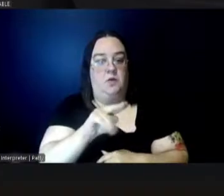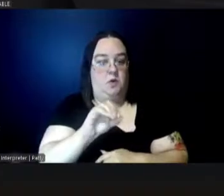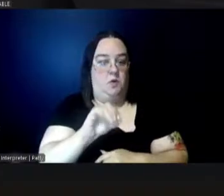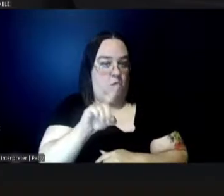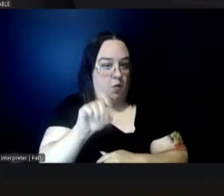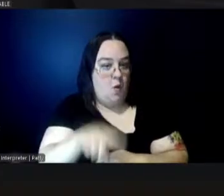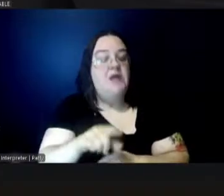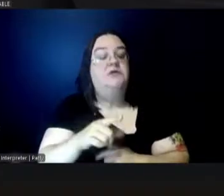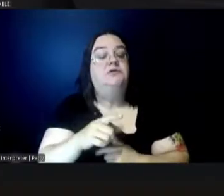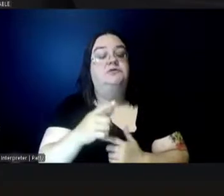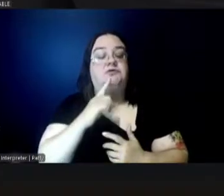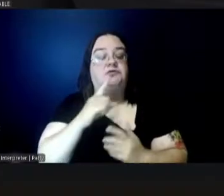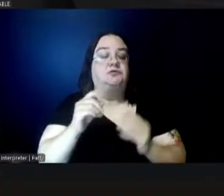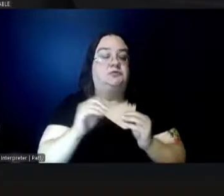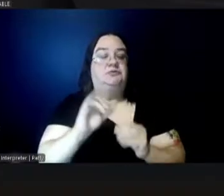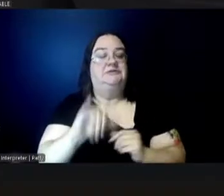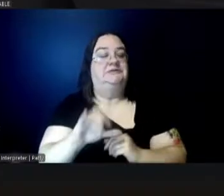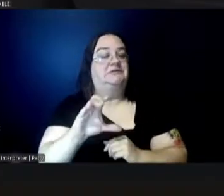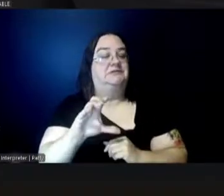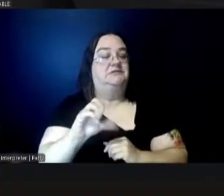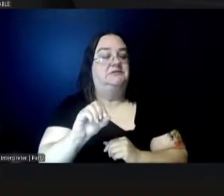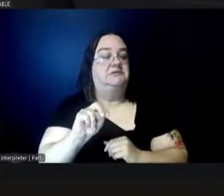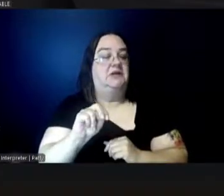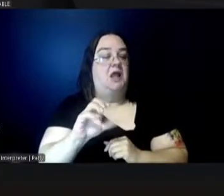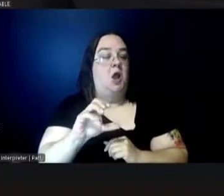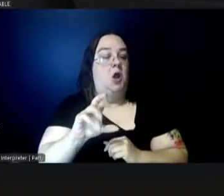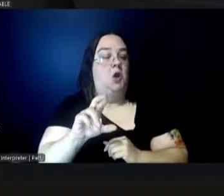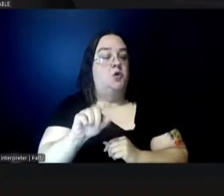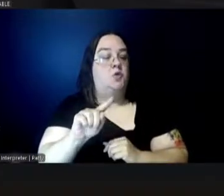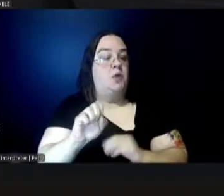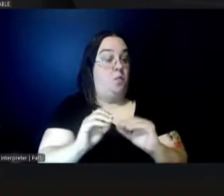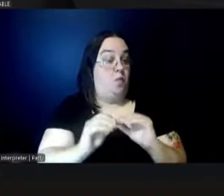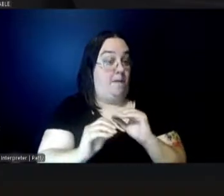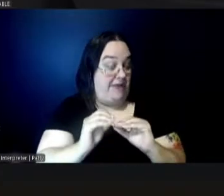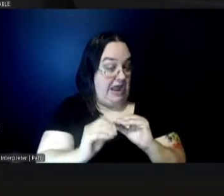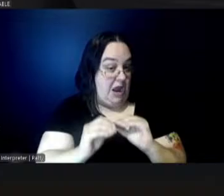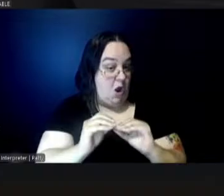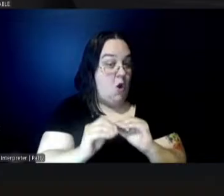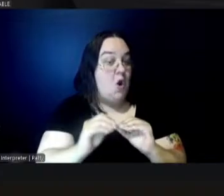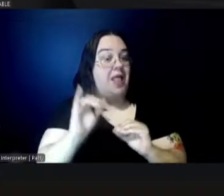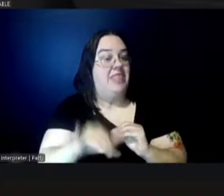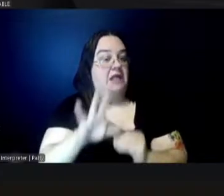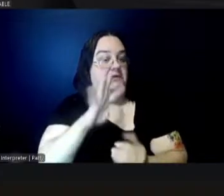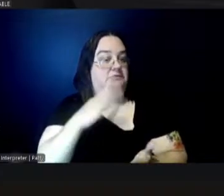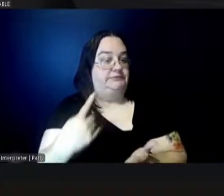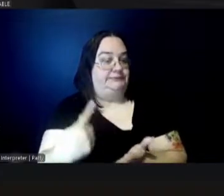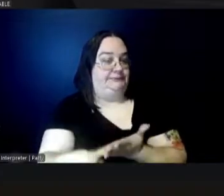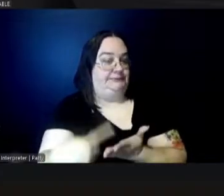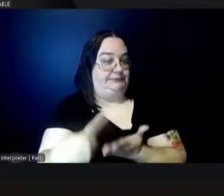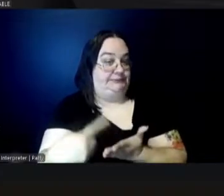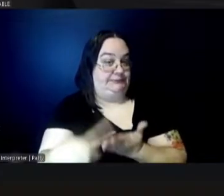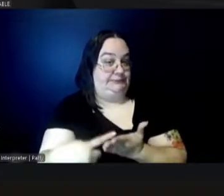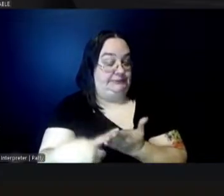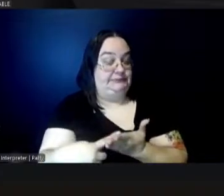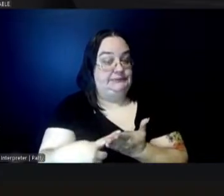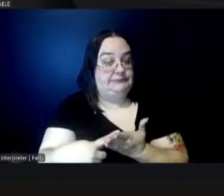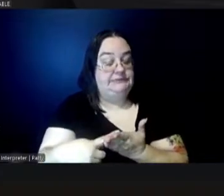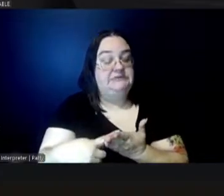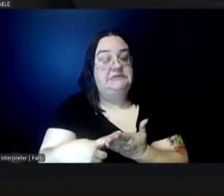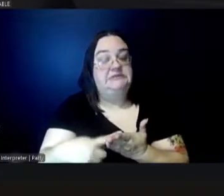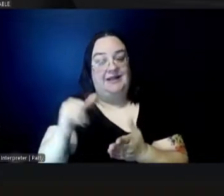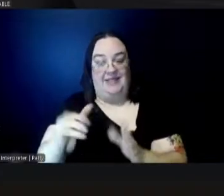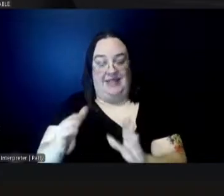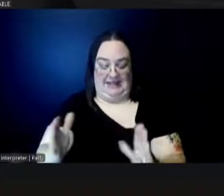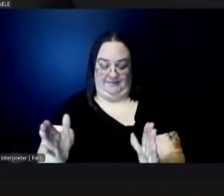a concrete repair that was being discussed in the area between the